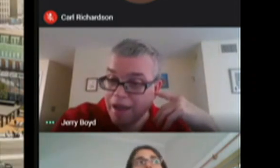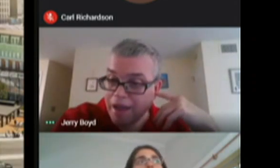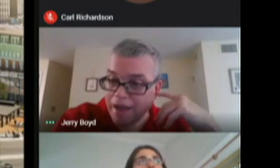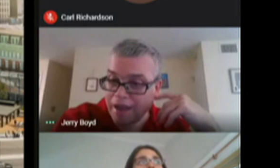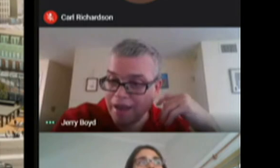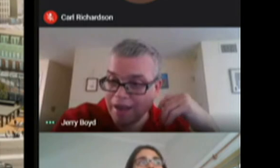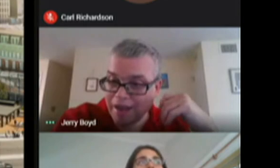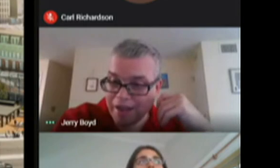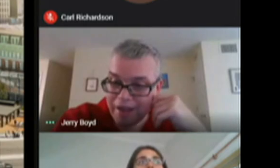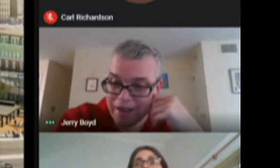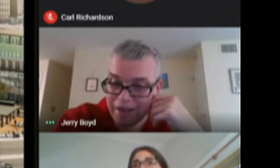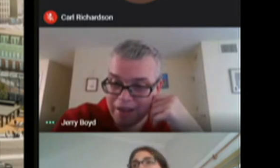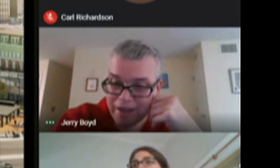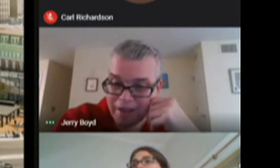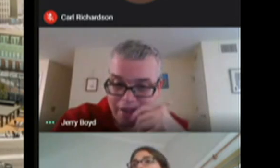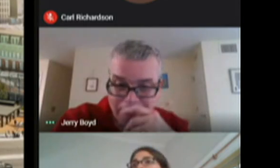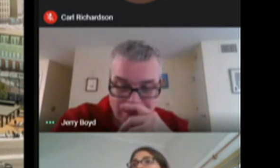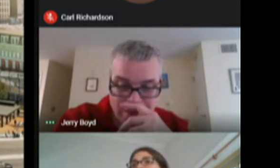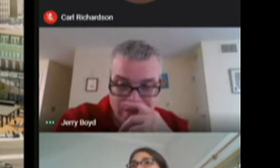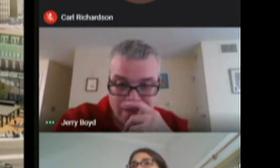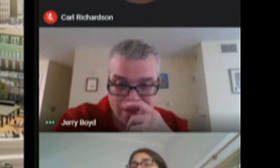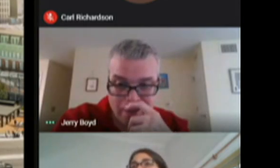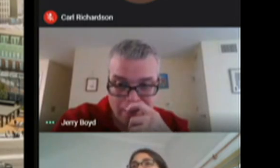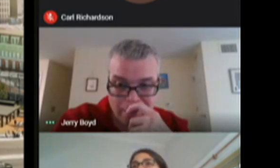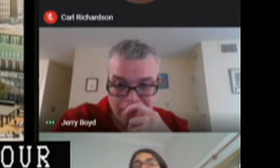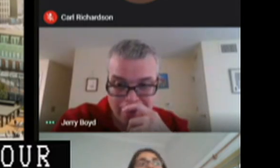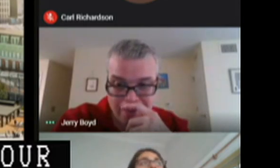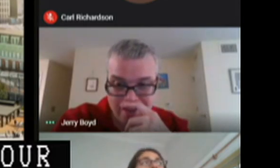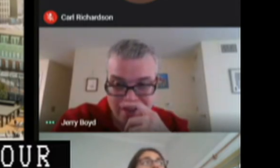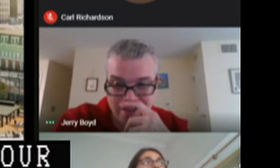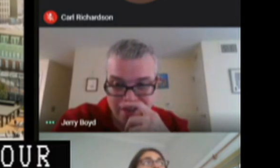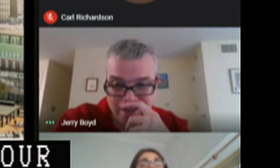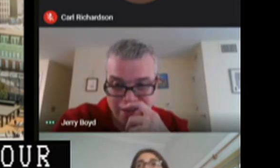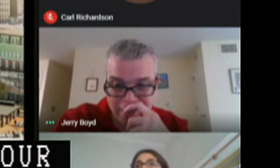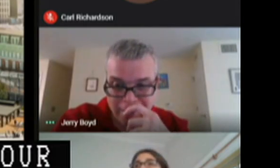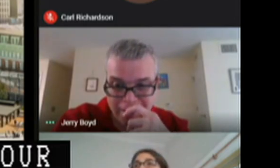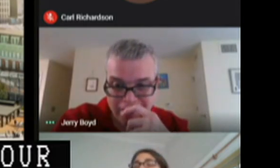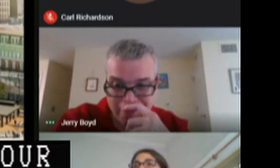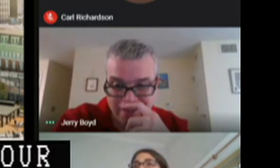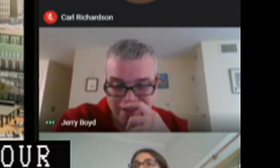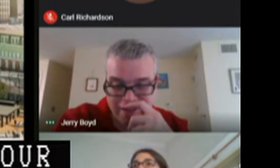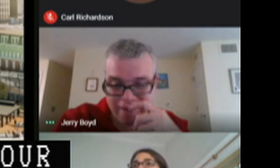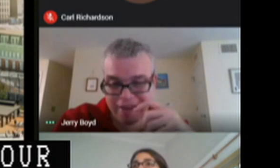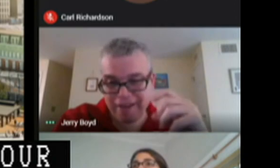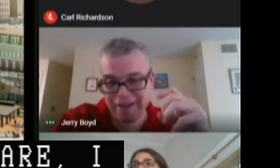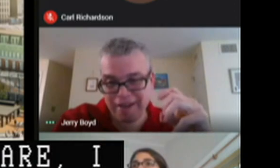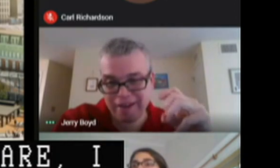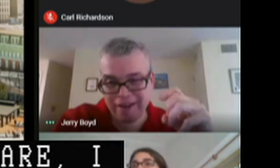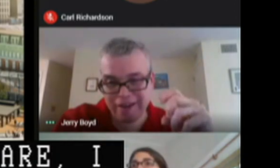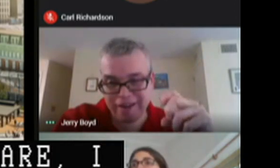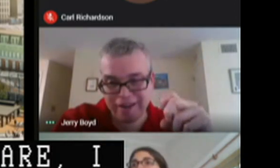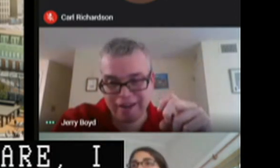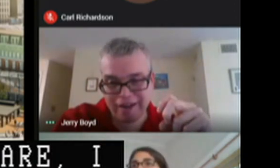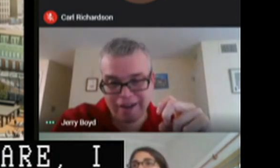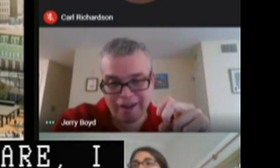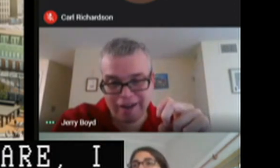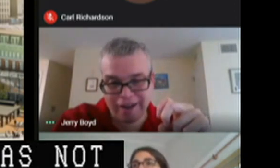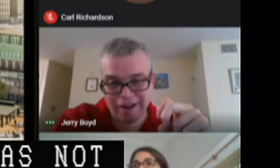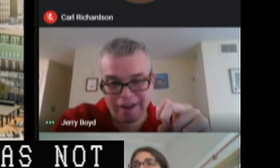But I really appreciate your comments about Scully Square. I didn't know that there was not a lot of brick in that original part of the city.